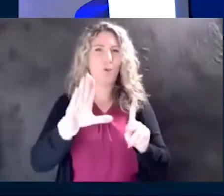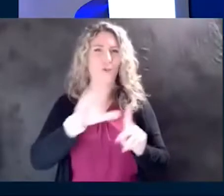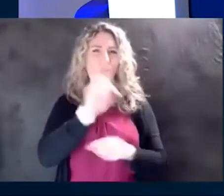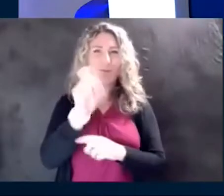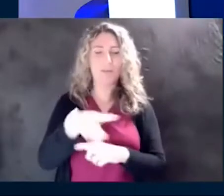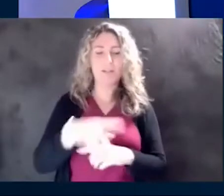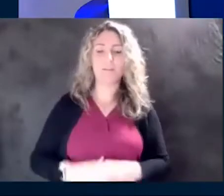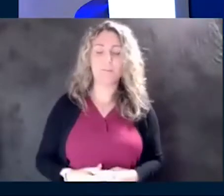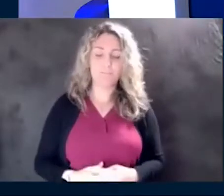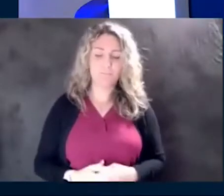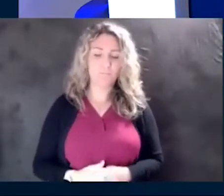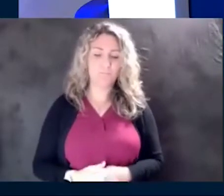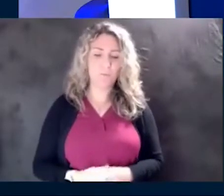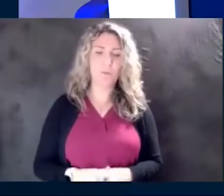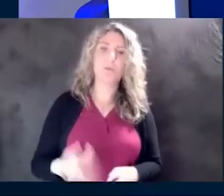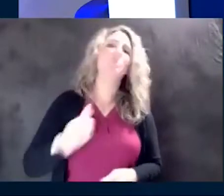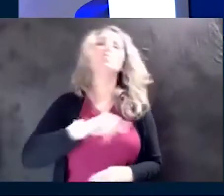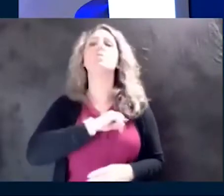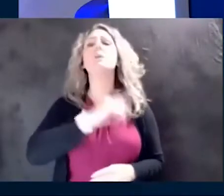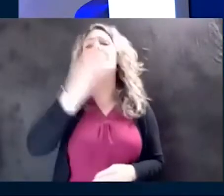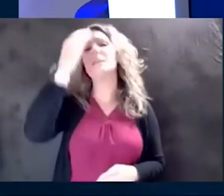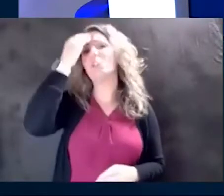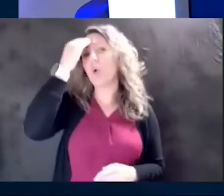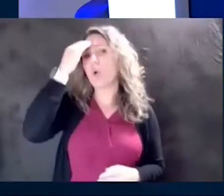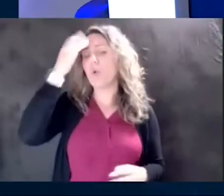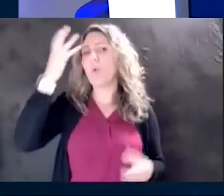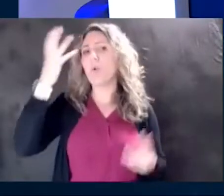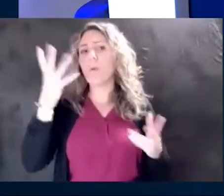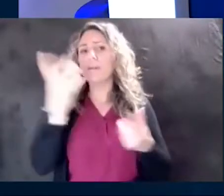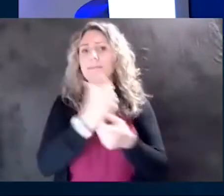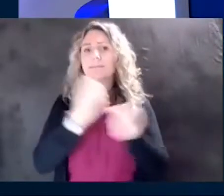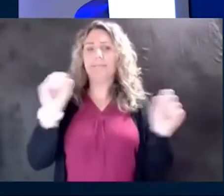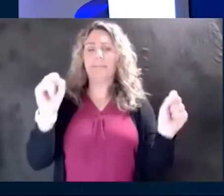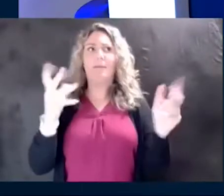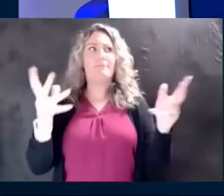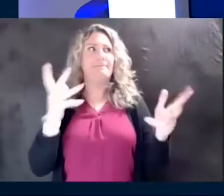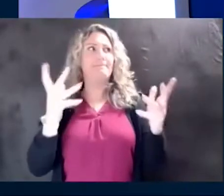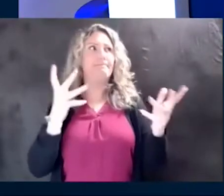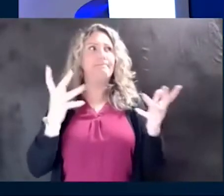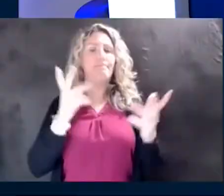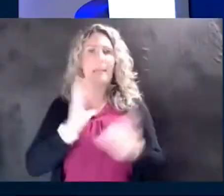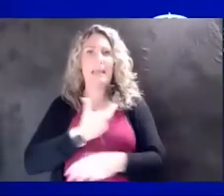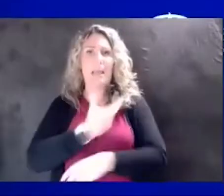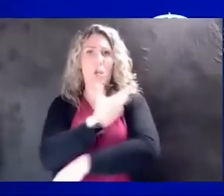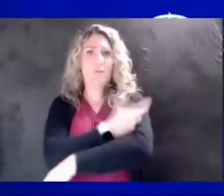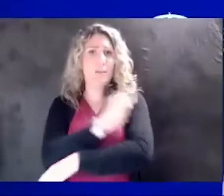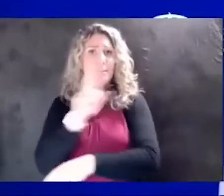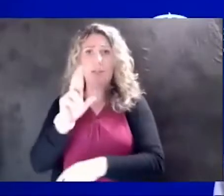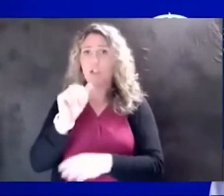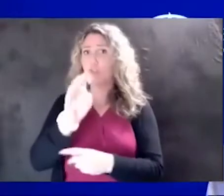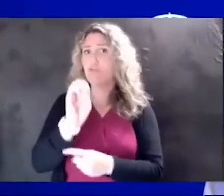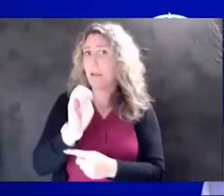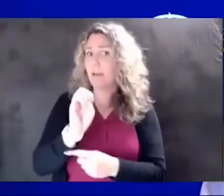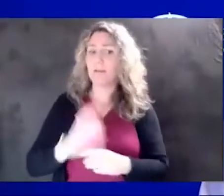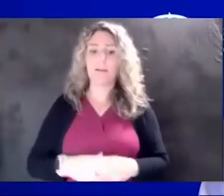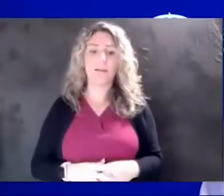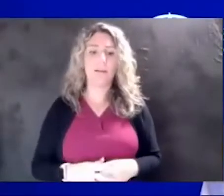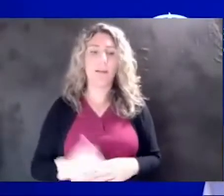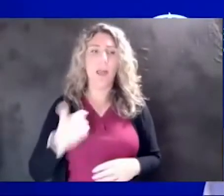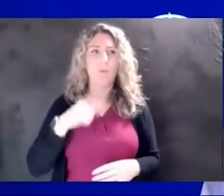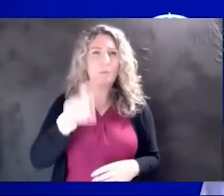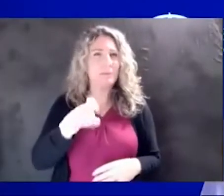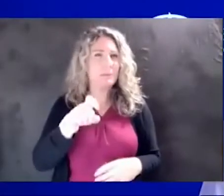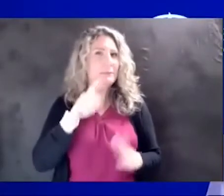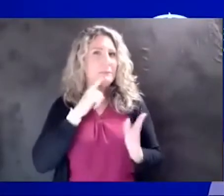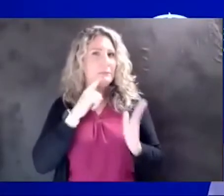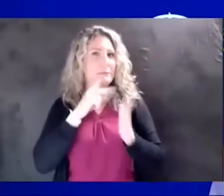we know what is safe to say that our vaccination rate is? Yeah, I would have to take a look